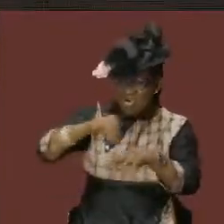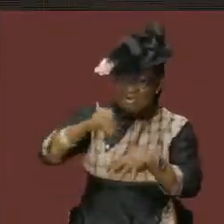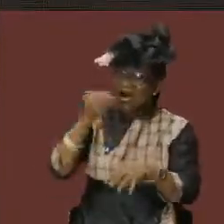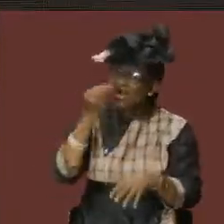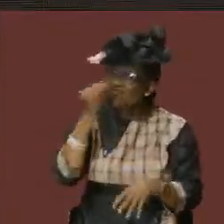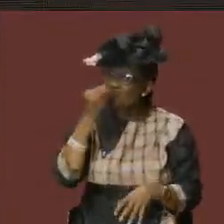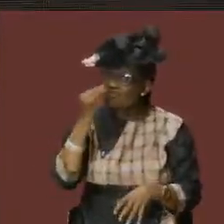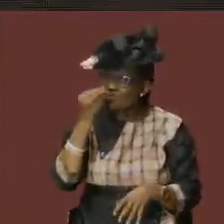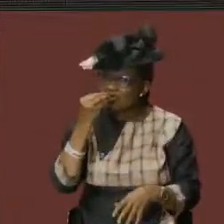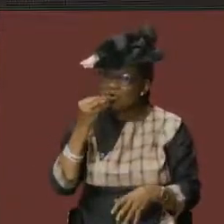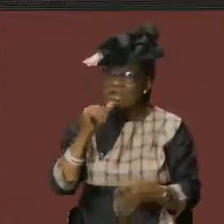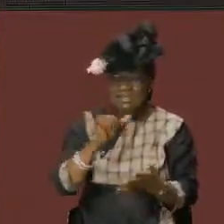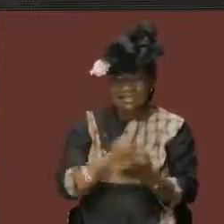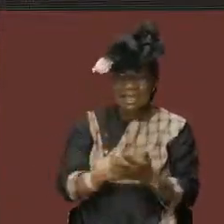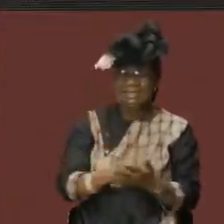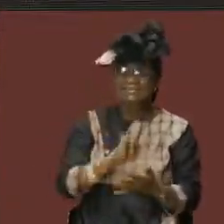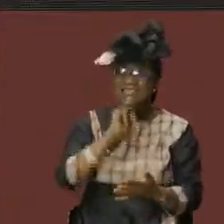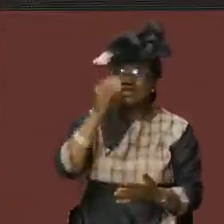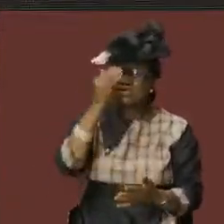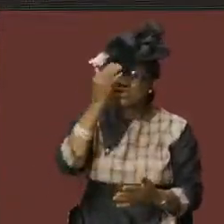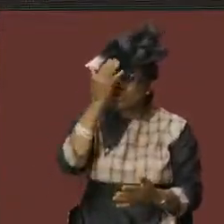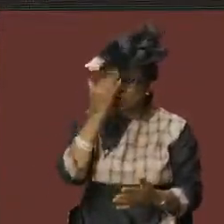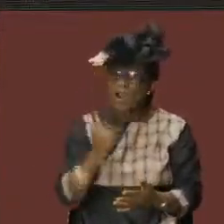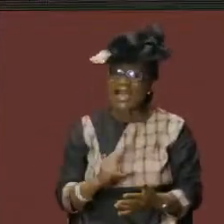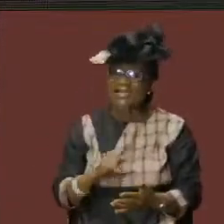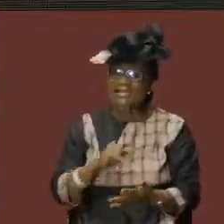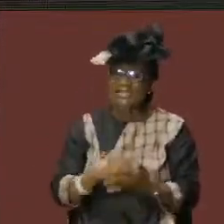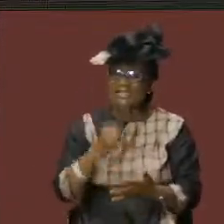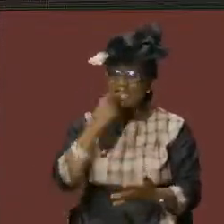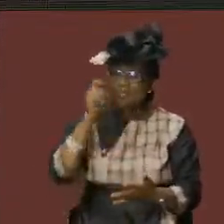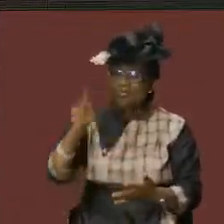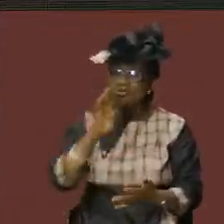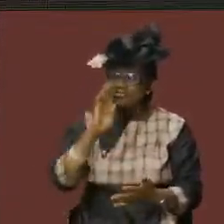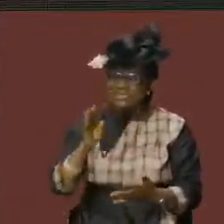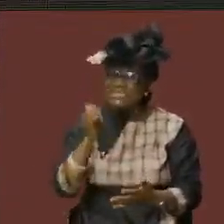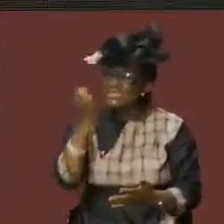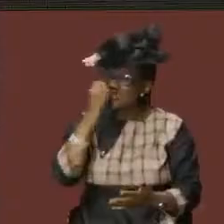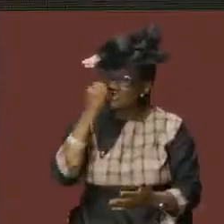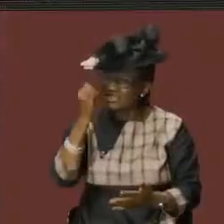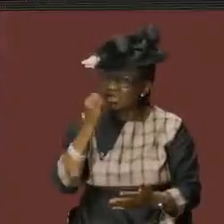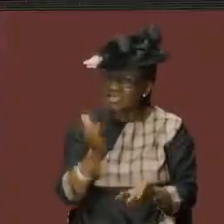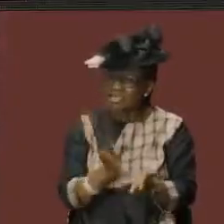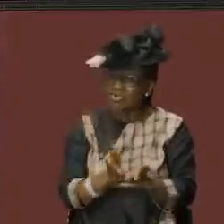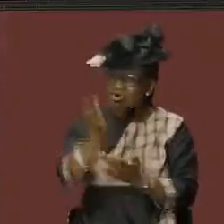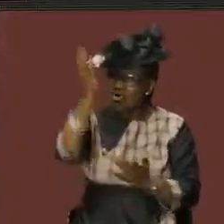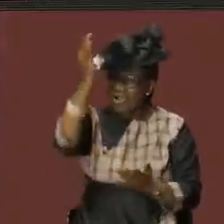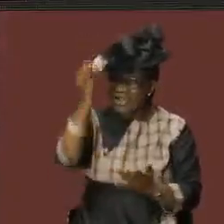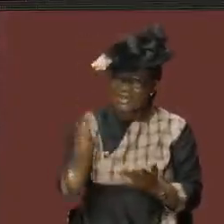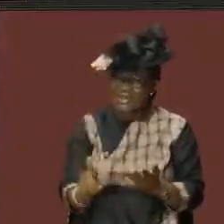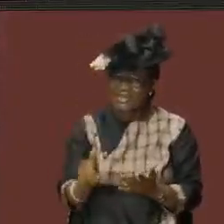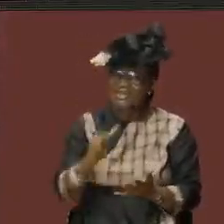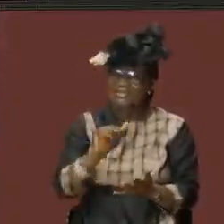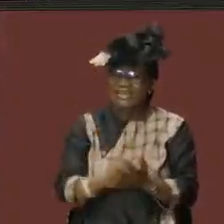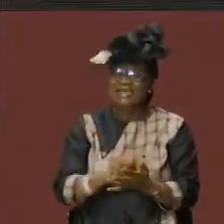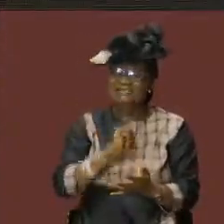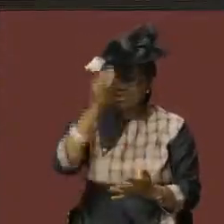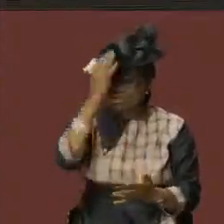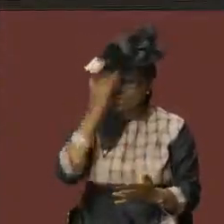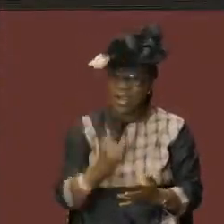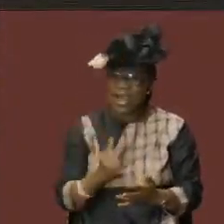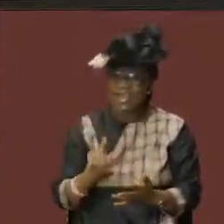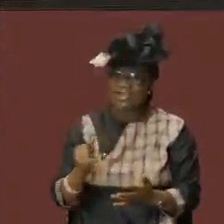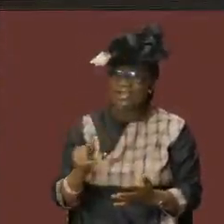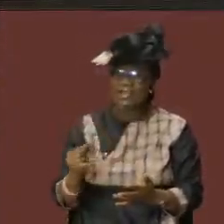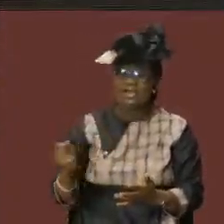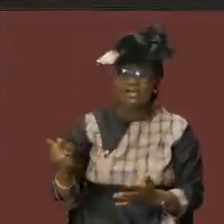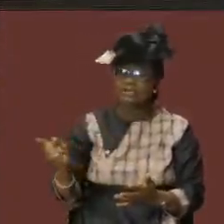That's why it must be eaten correctly. That's why you can't partake of the meal if you are not